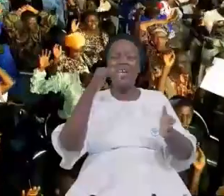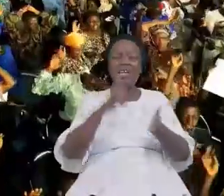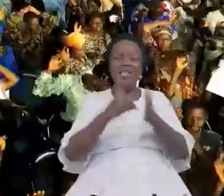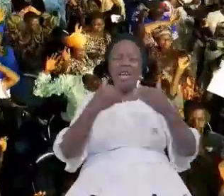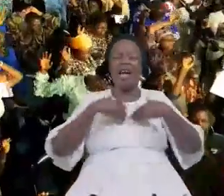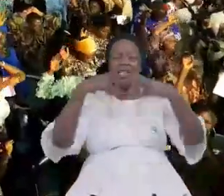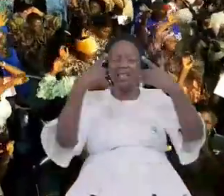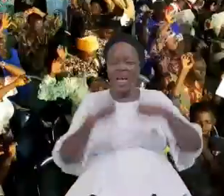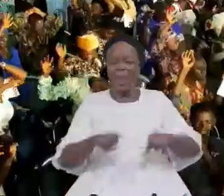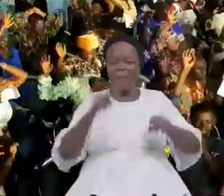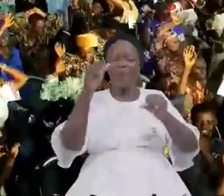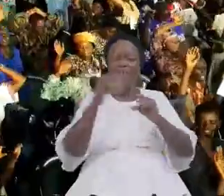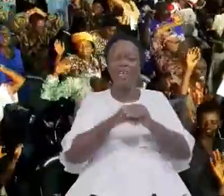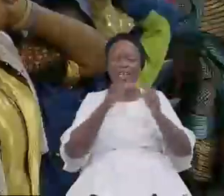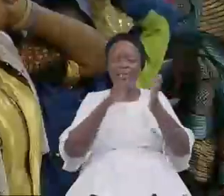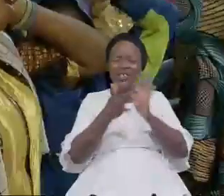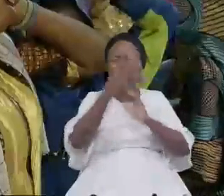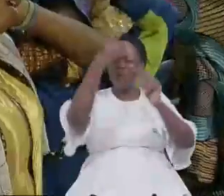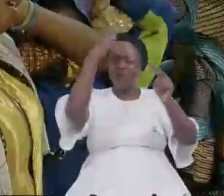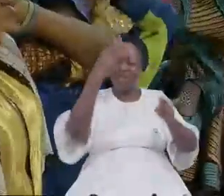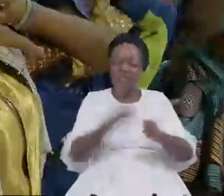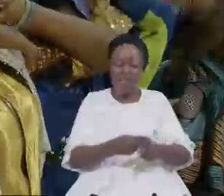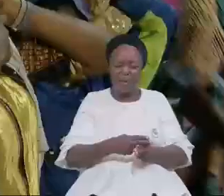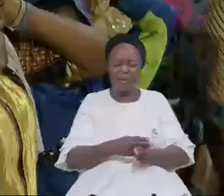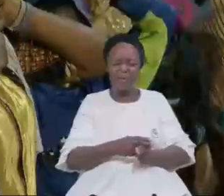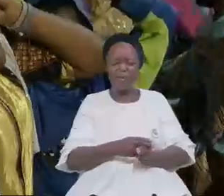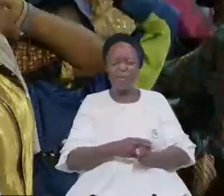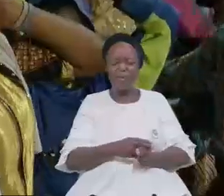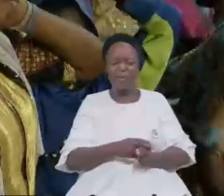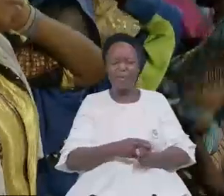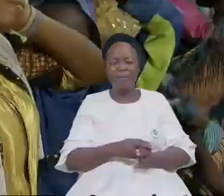in Jesus' name.